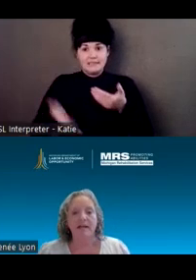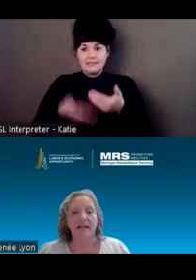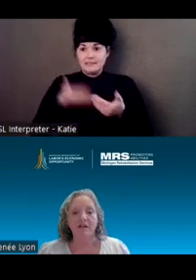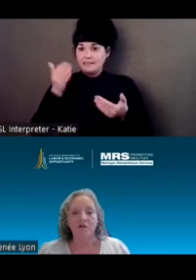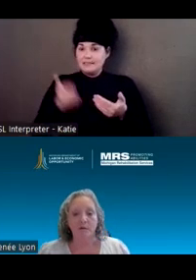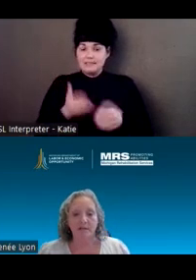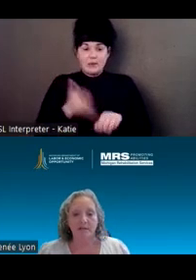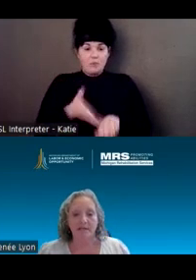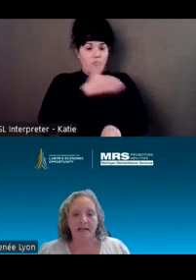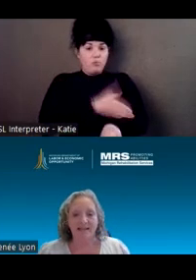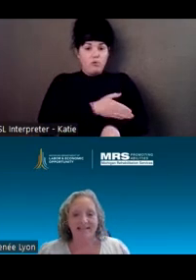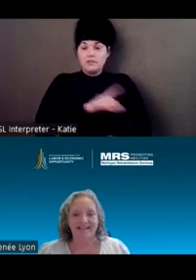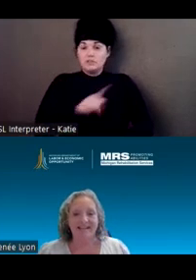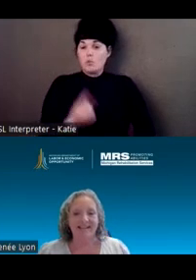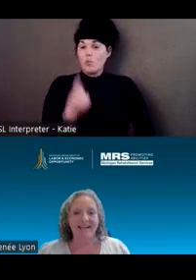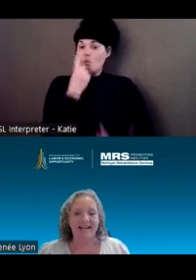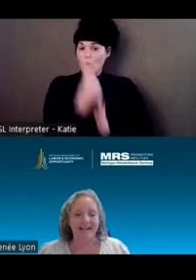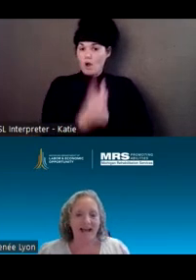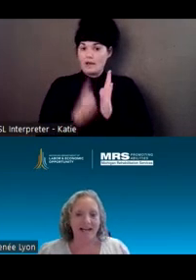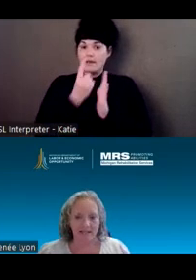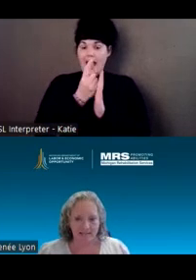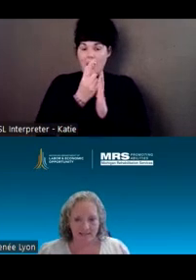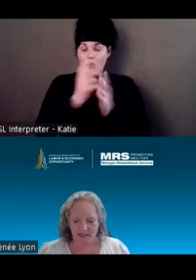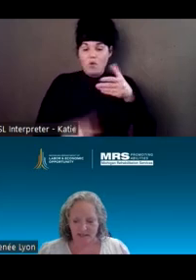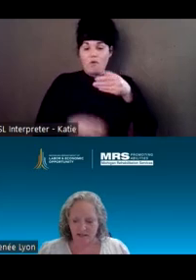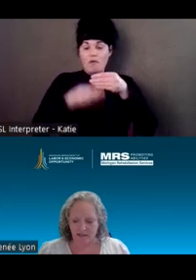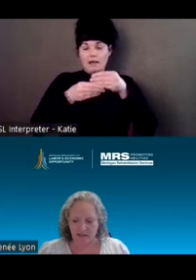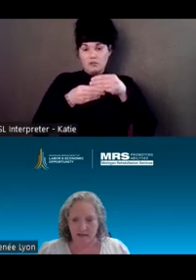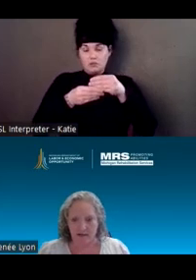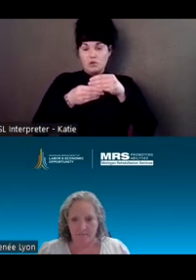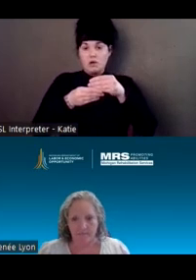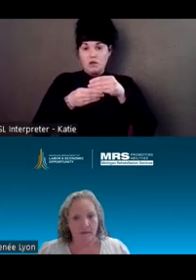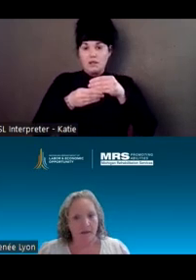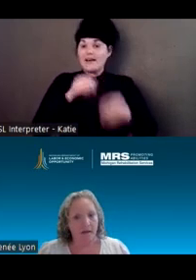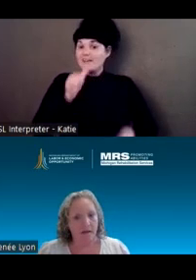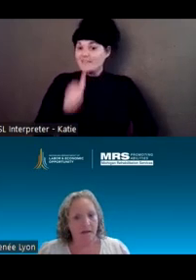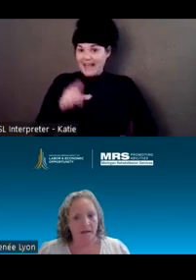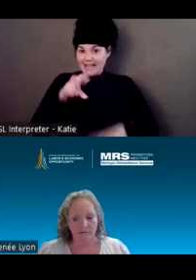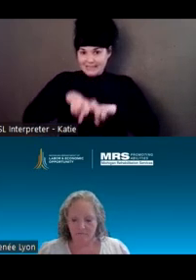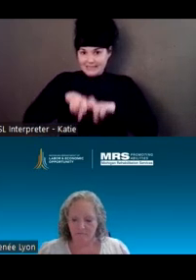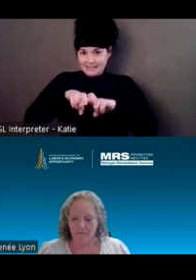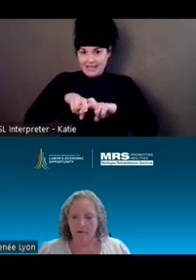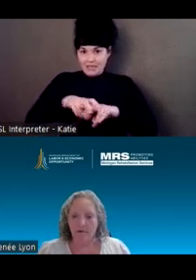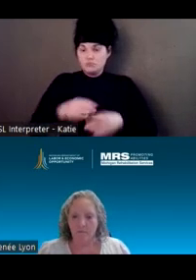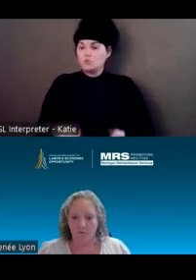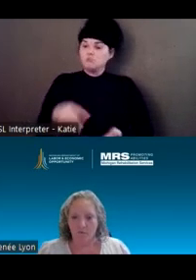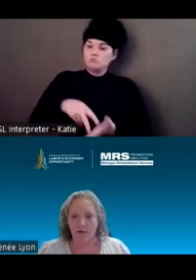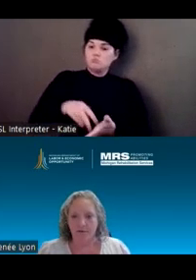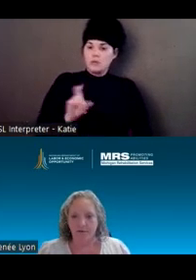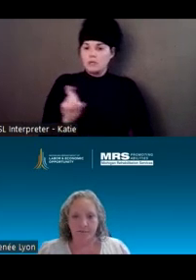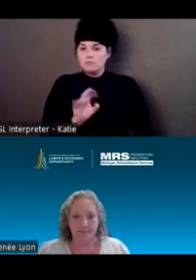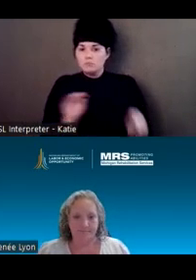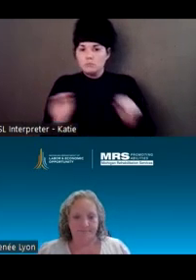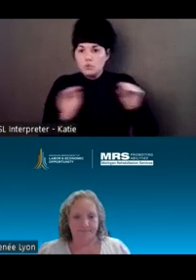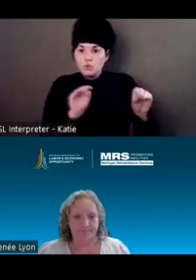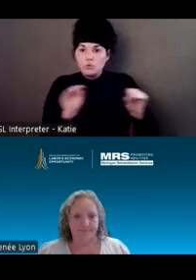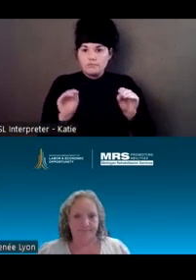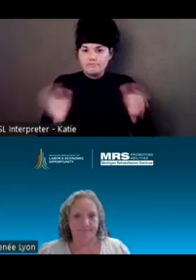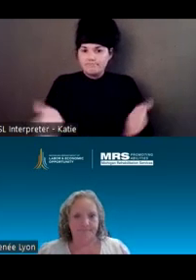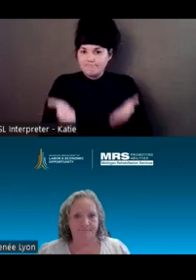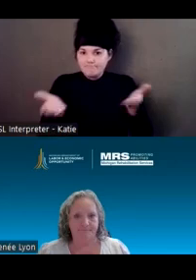hour, increase in daily non-sitting time. Again, move around.